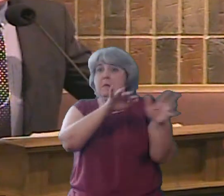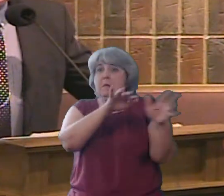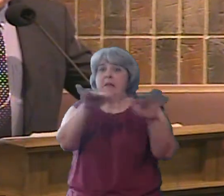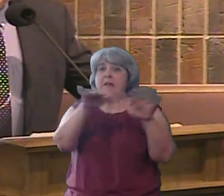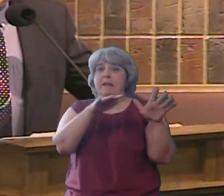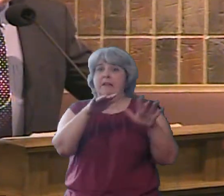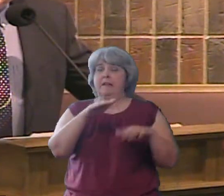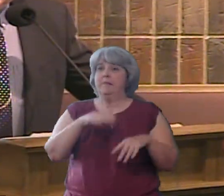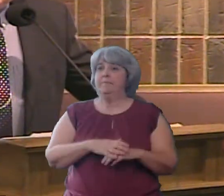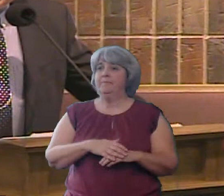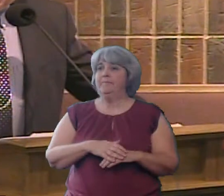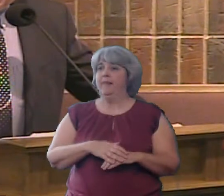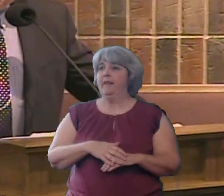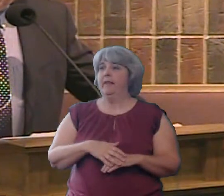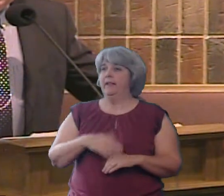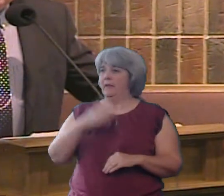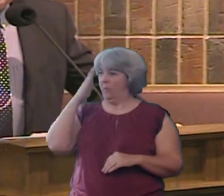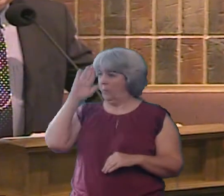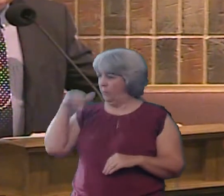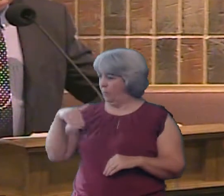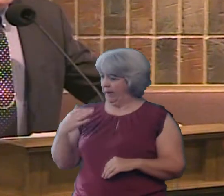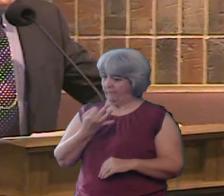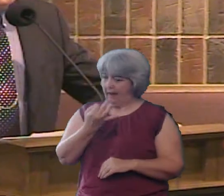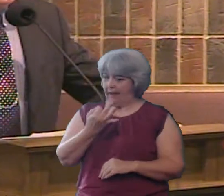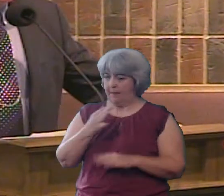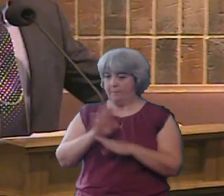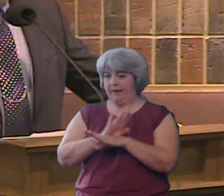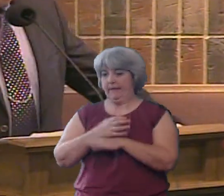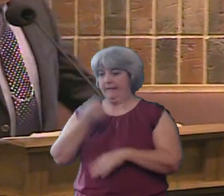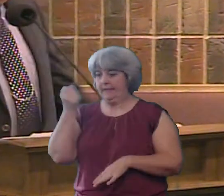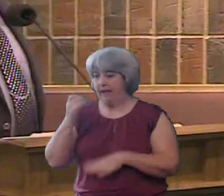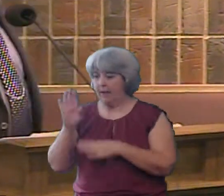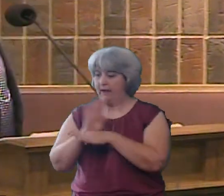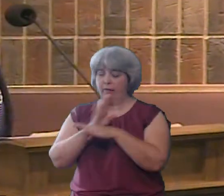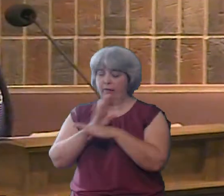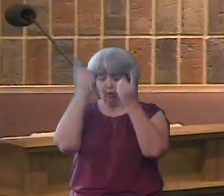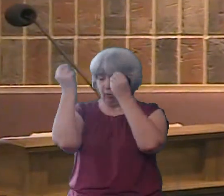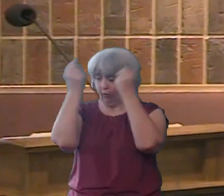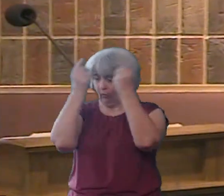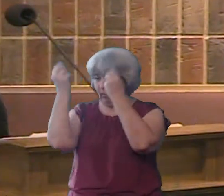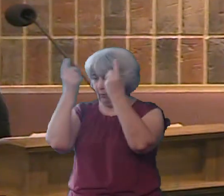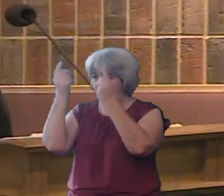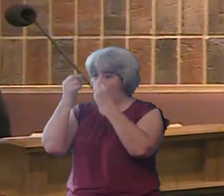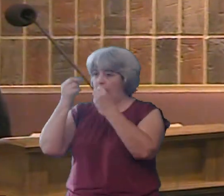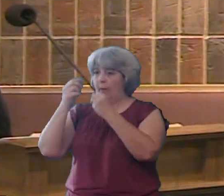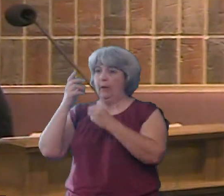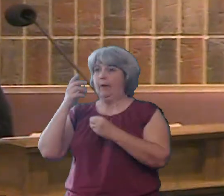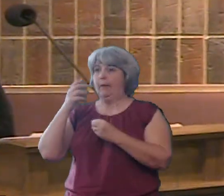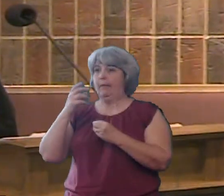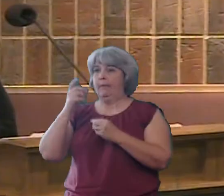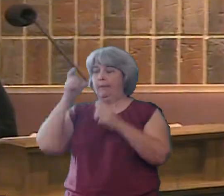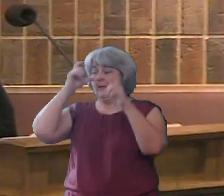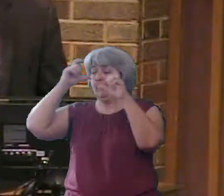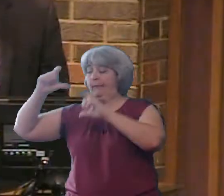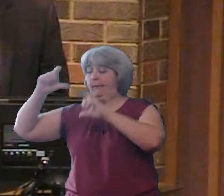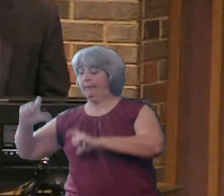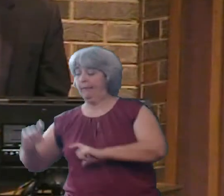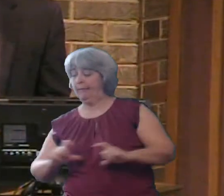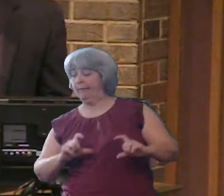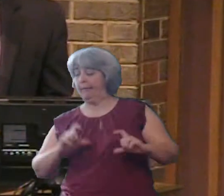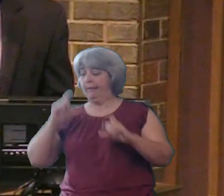Fridays and Saturdays tend to keep us occupied and we're involved with the things of the world. Oftentimes late nights and much